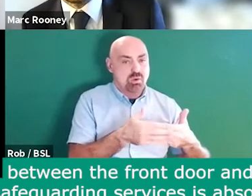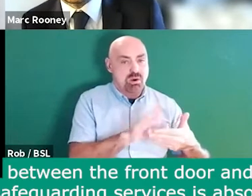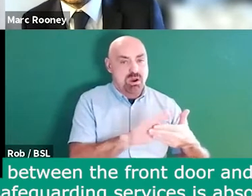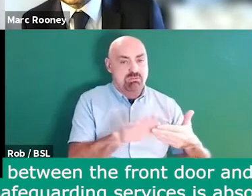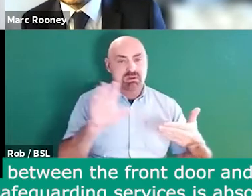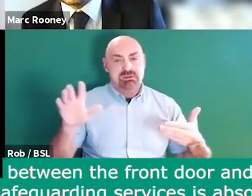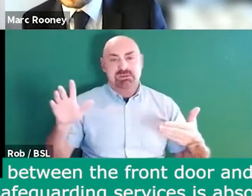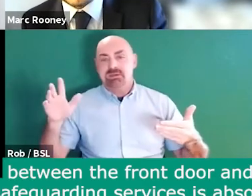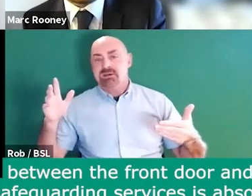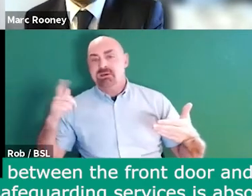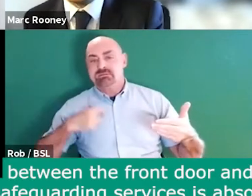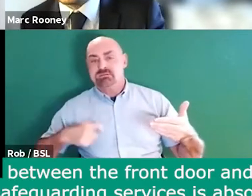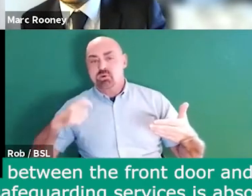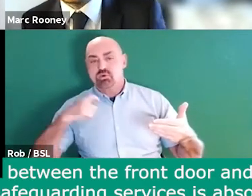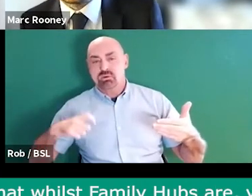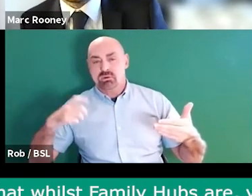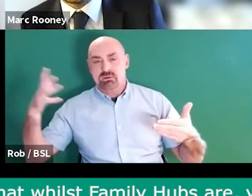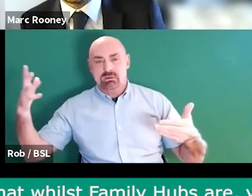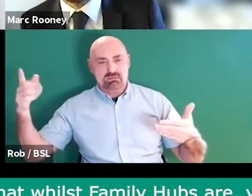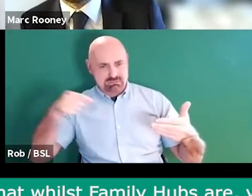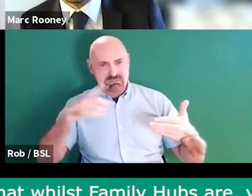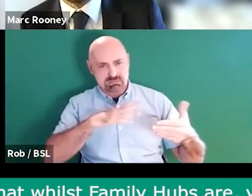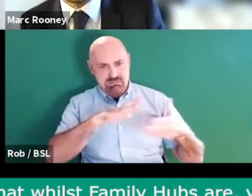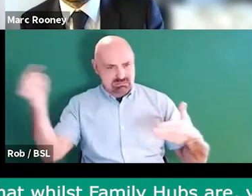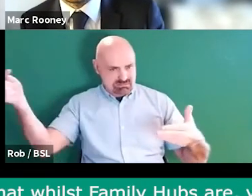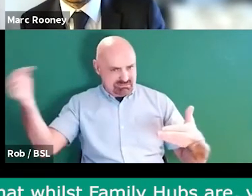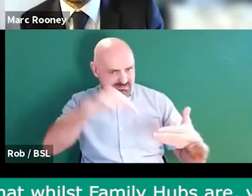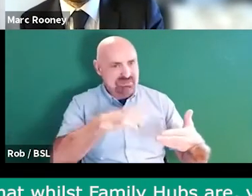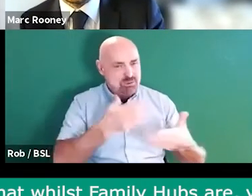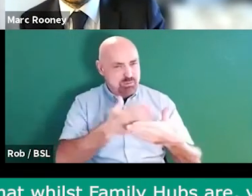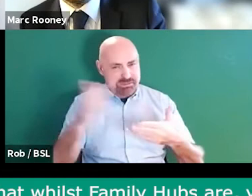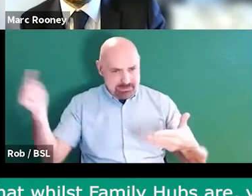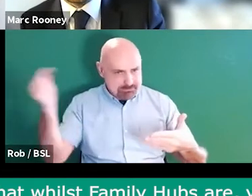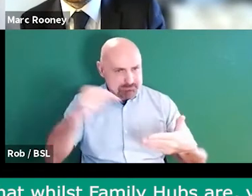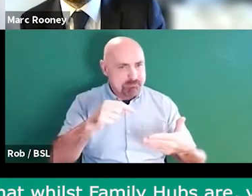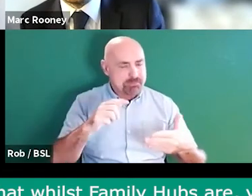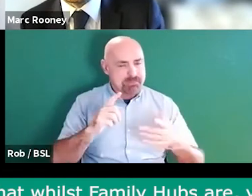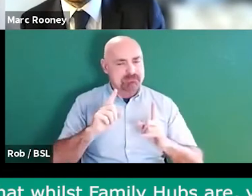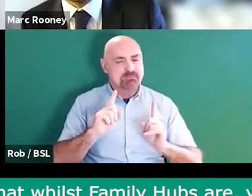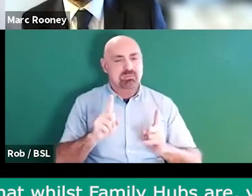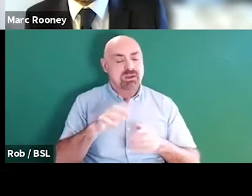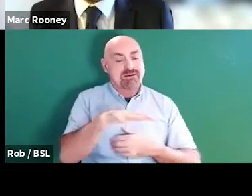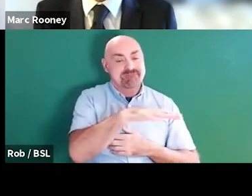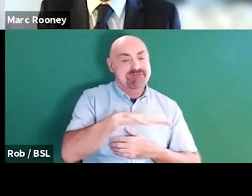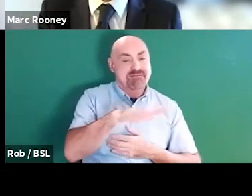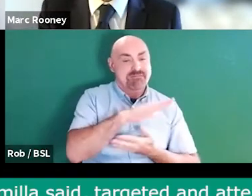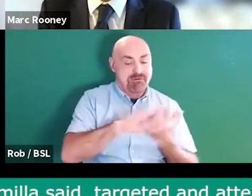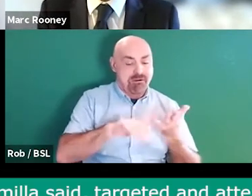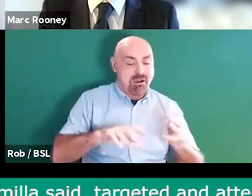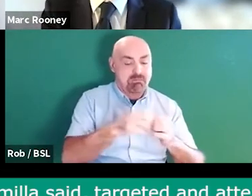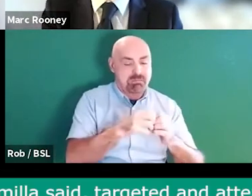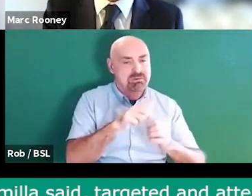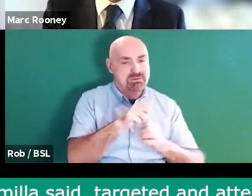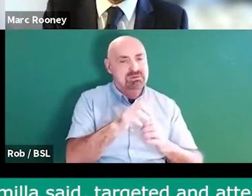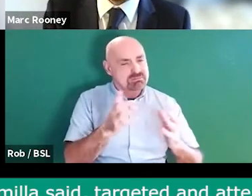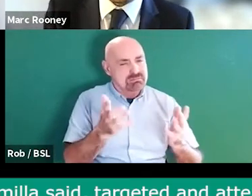safeguarding services is absolutely clear. I would, you know, I think that whilst family hubs are, you know, as Camilla